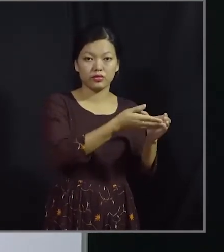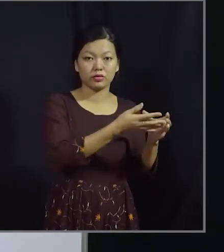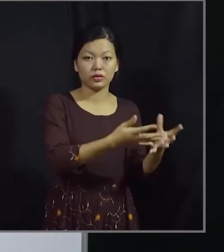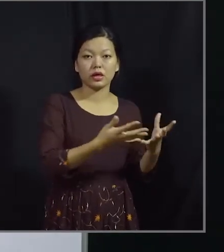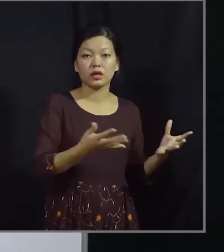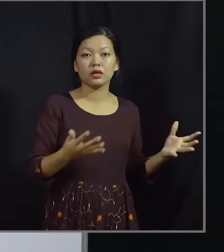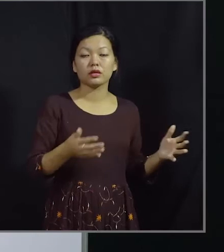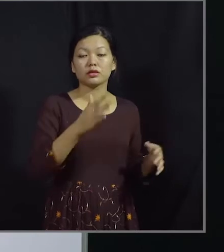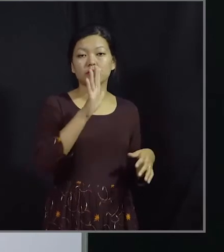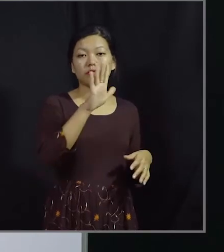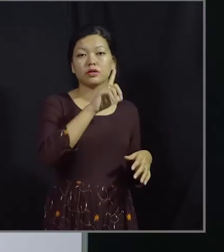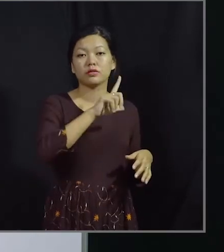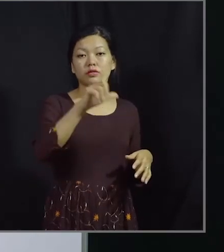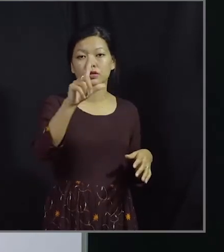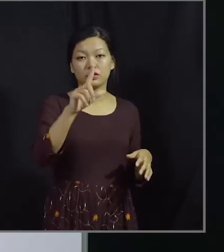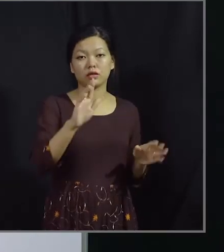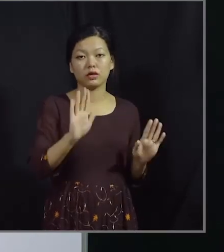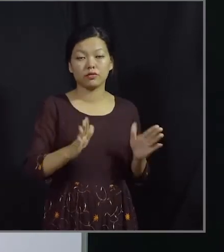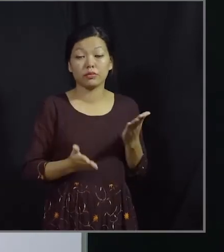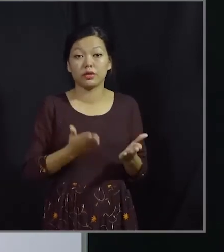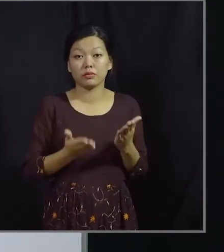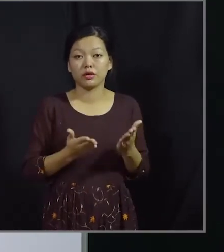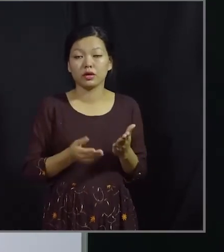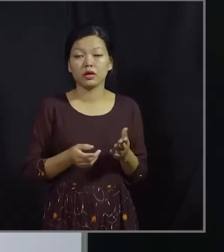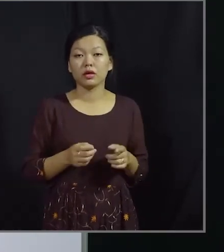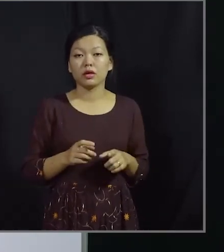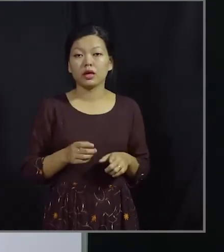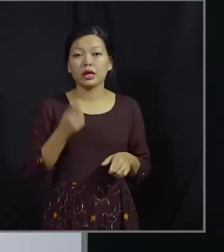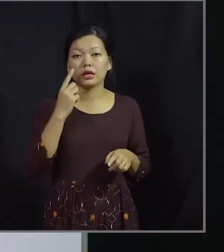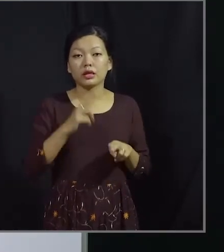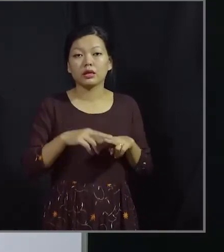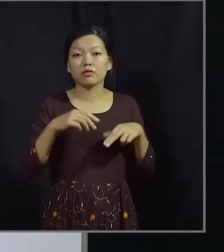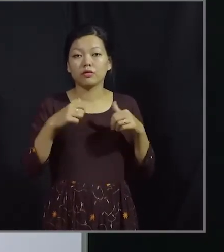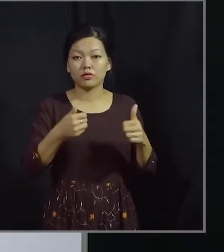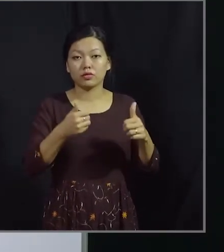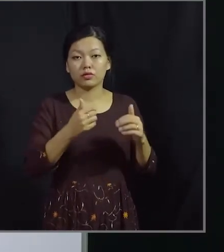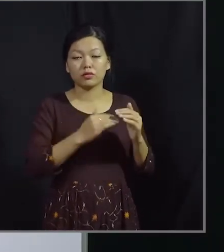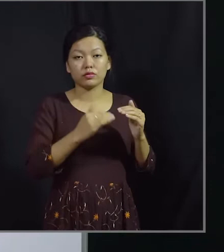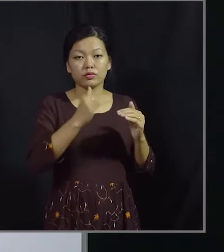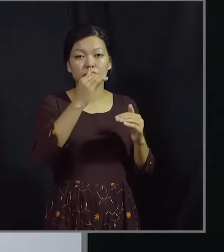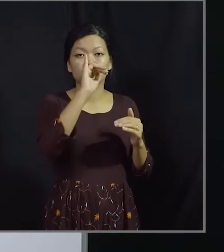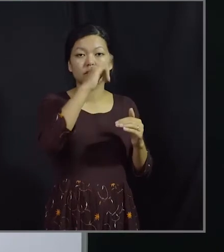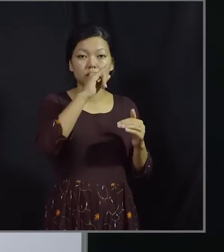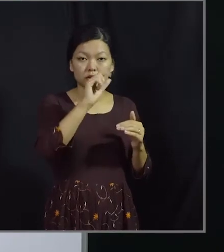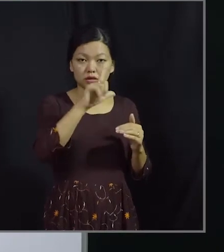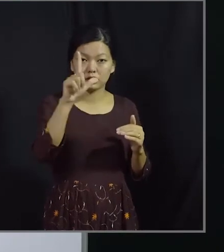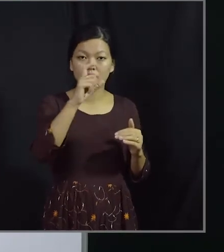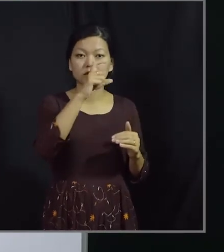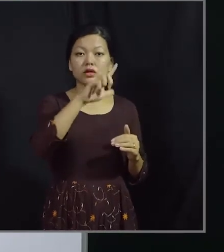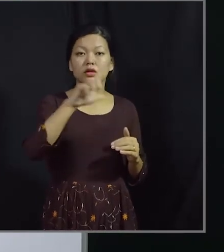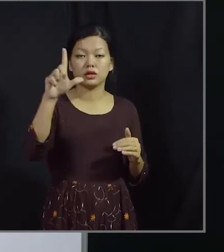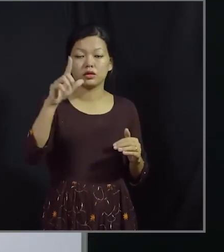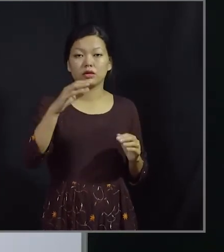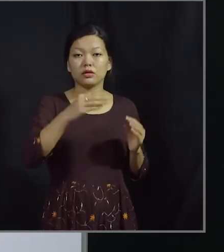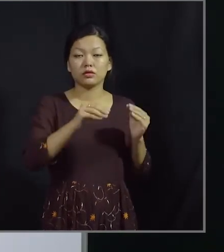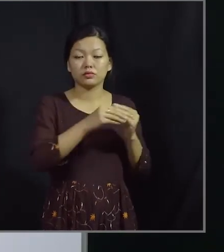At the same time, especially the liabilities usually decreases on retiring of partners or on admission of partners. So